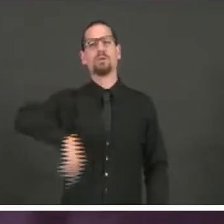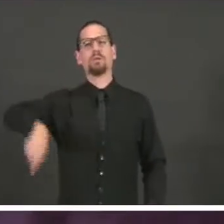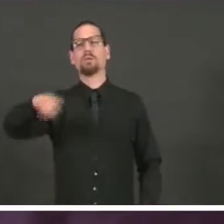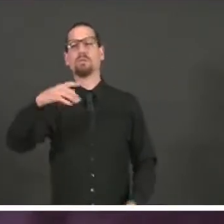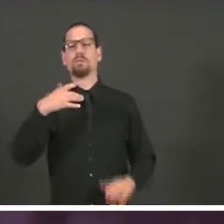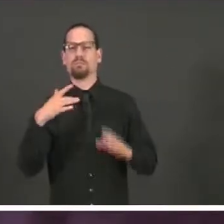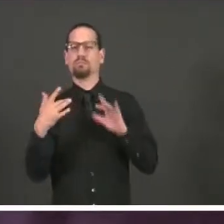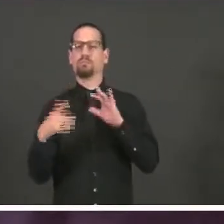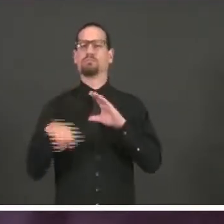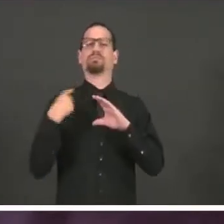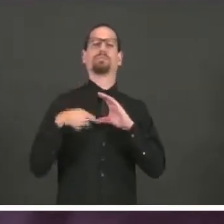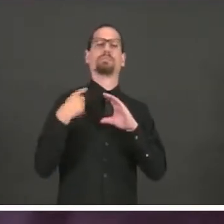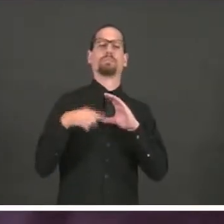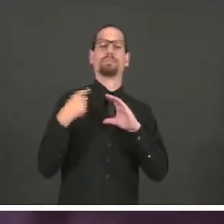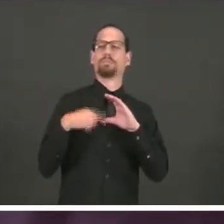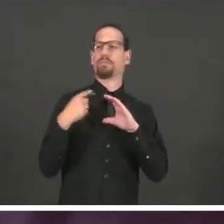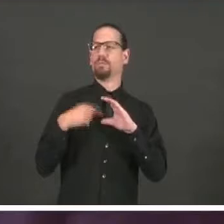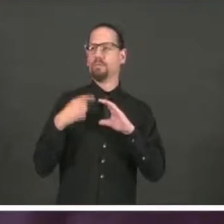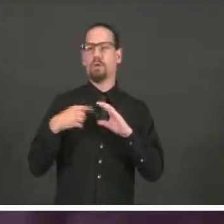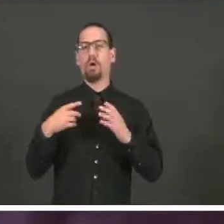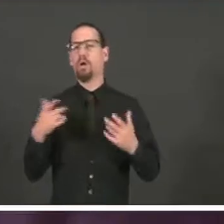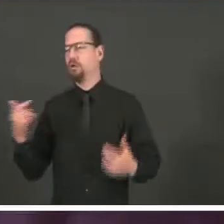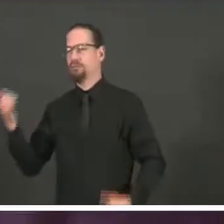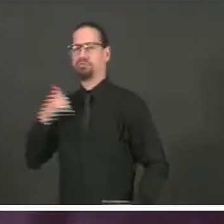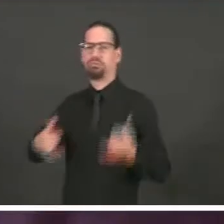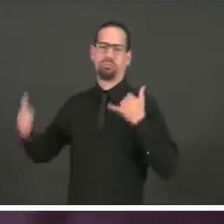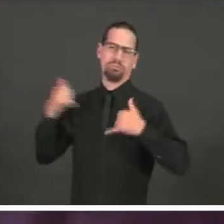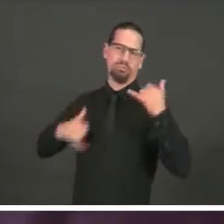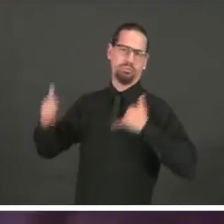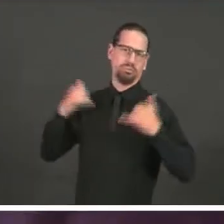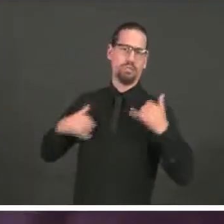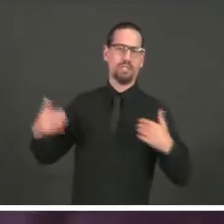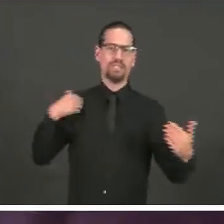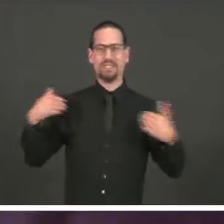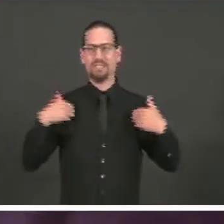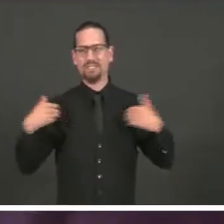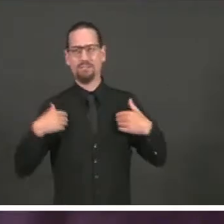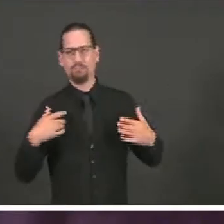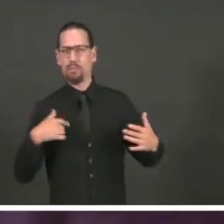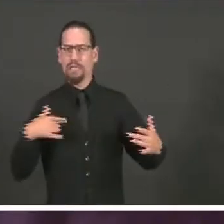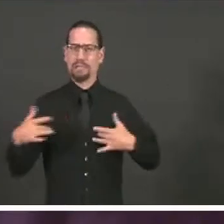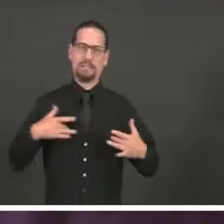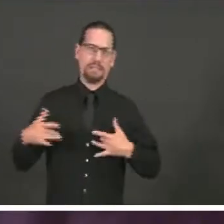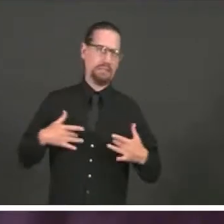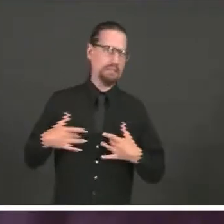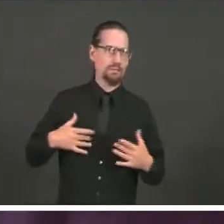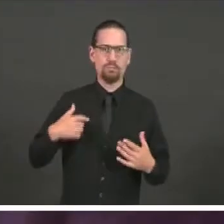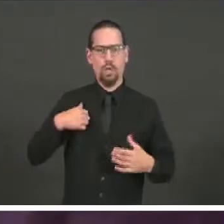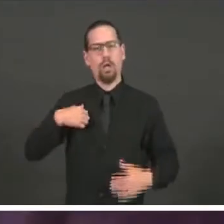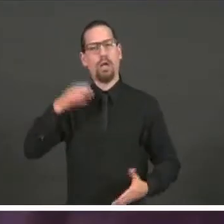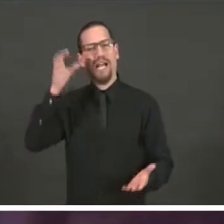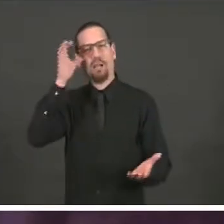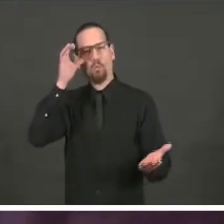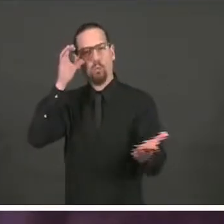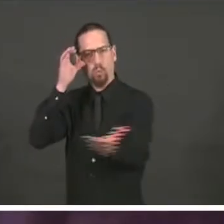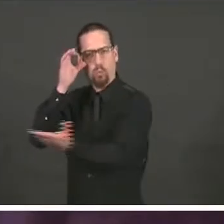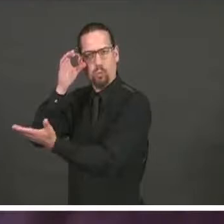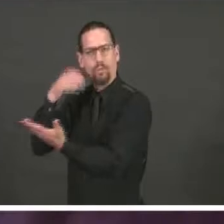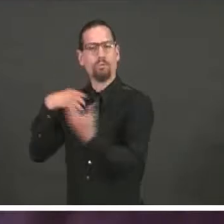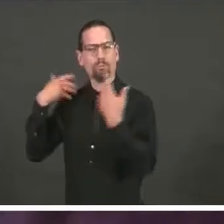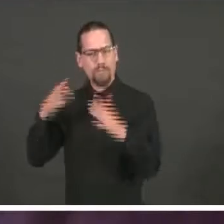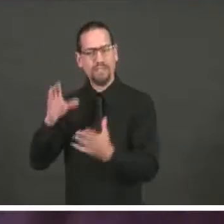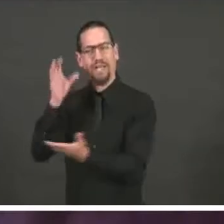back, parents who are also a little still worried, but from parents who don't feel that they're getting what they need